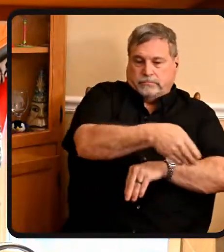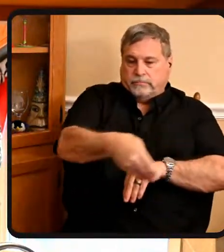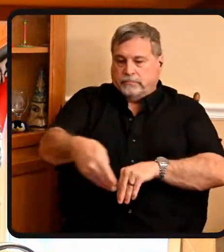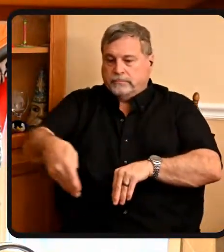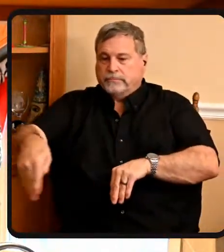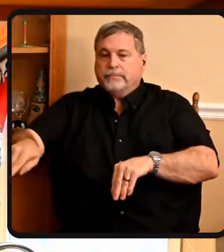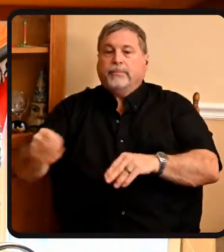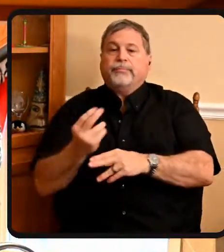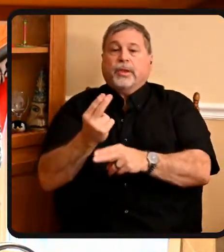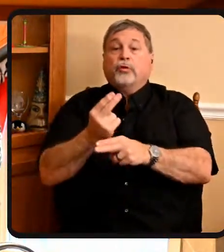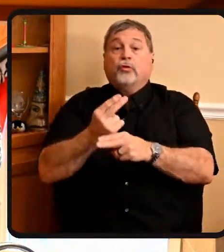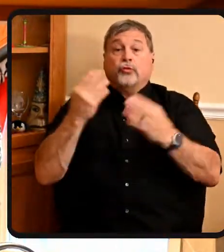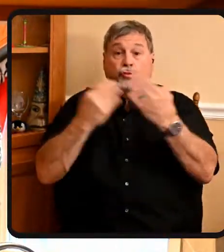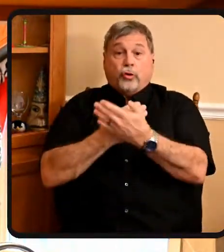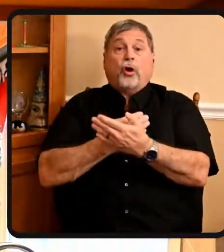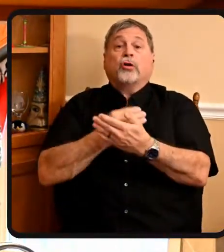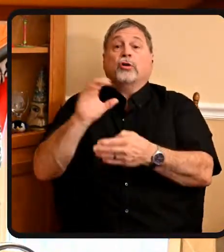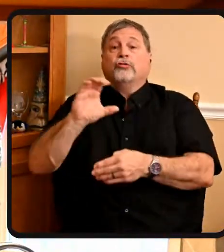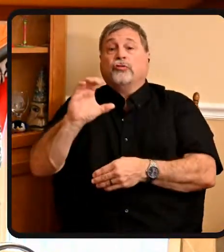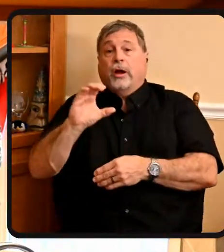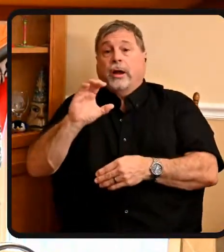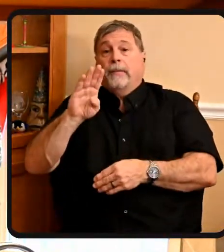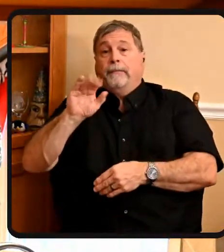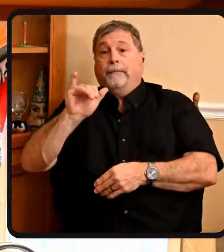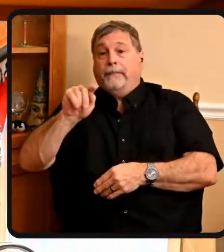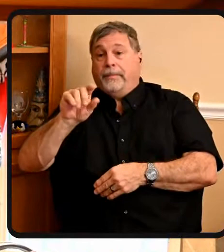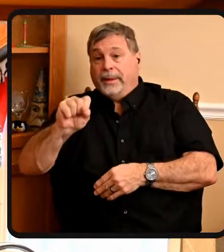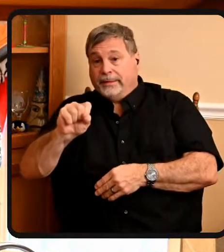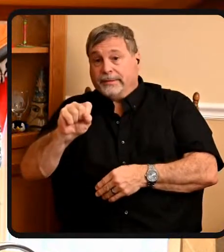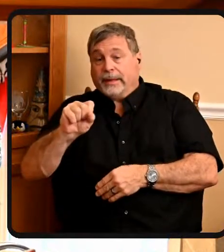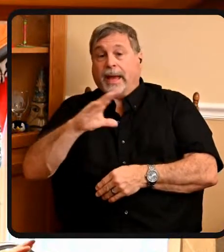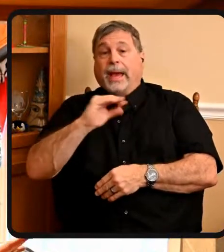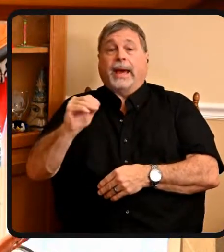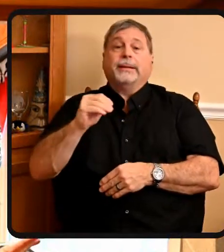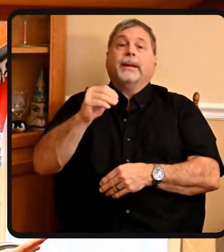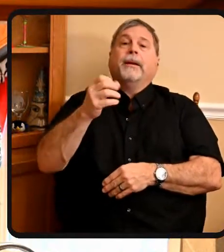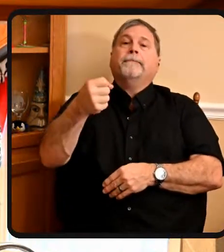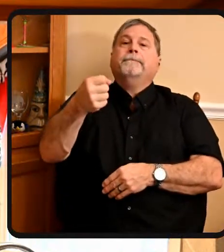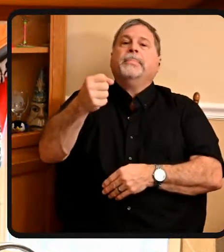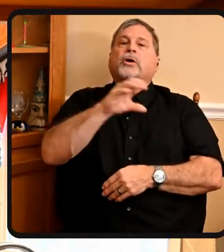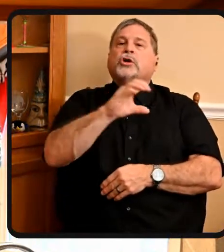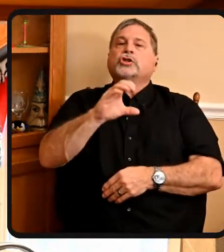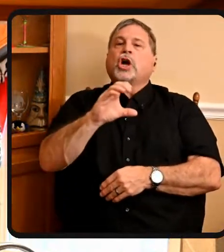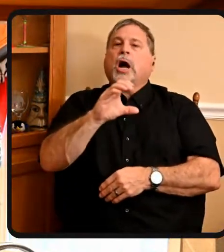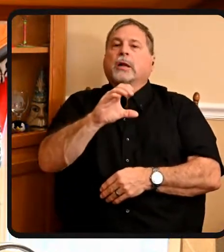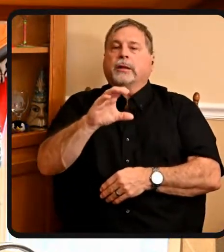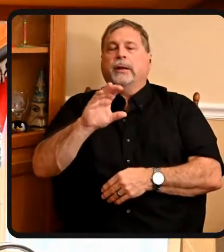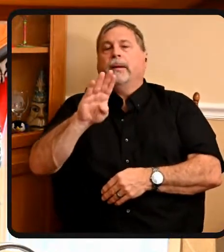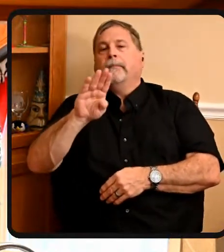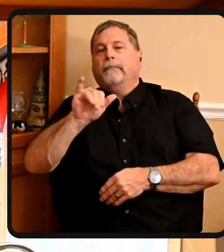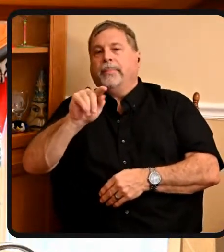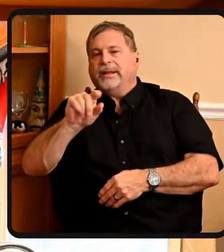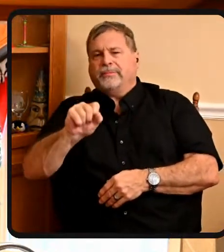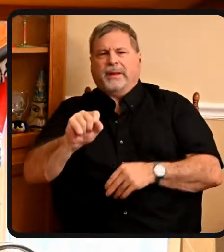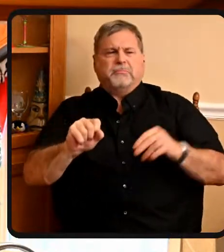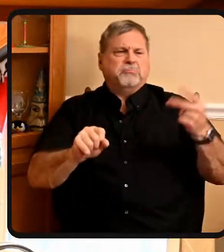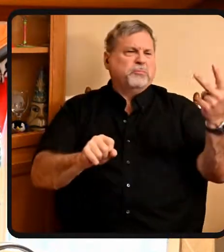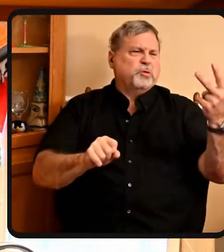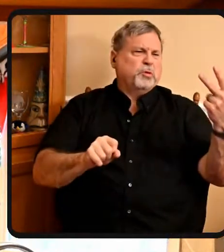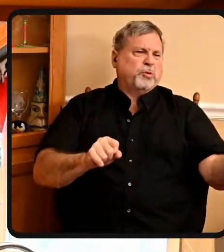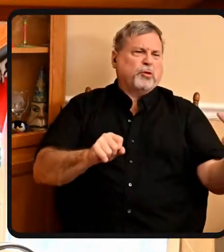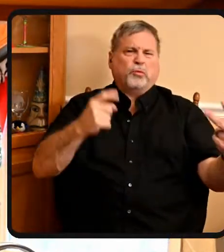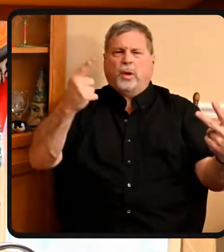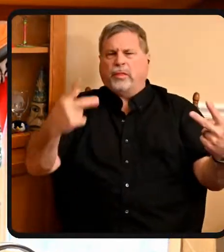them. Now to do that, I use dark chocolate bits as well as I use milk chocolate, about 2/3 dark